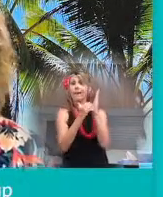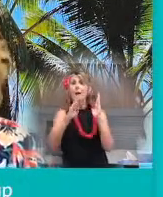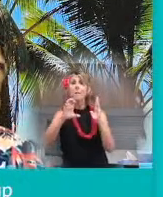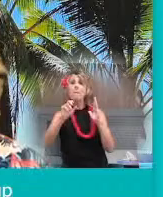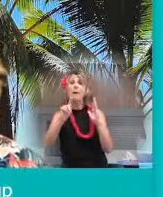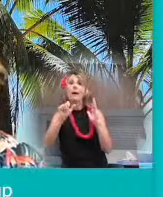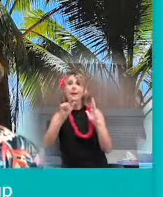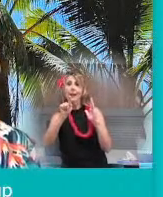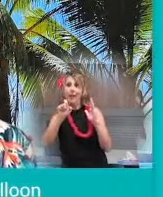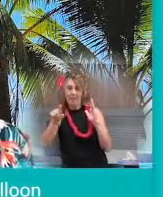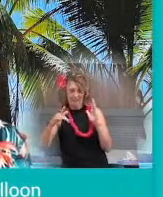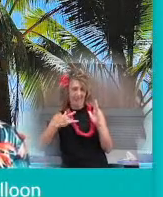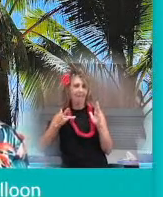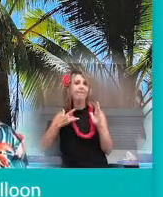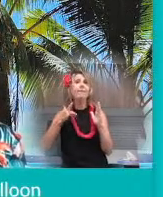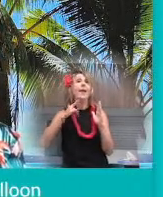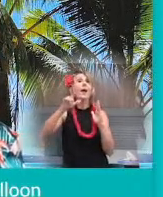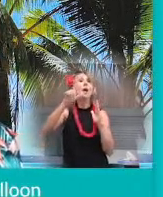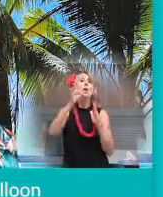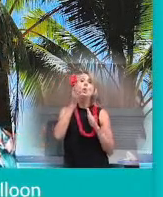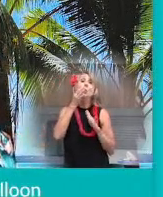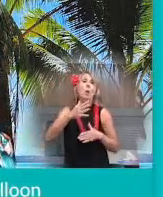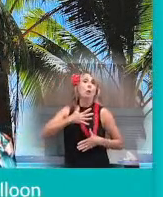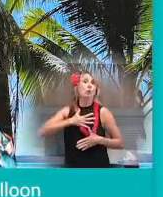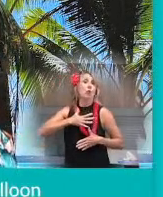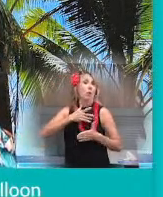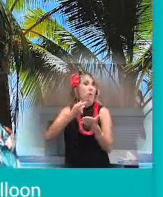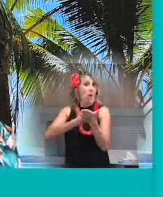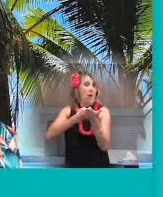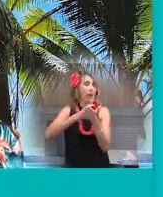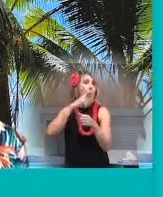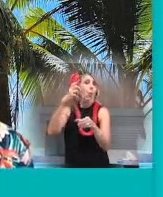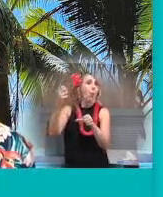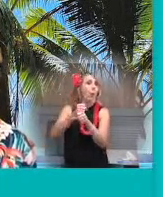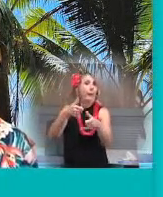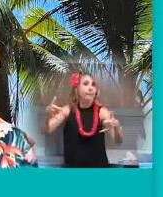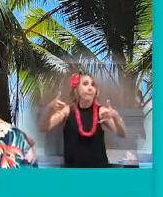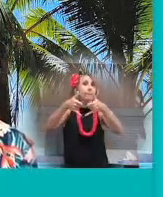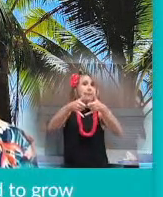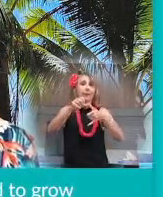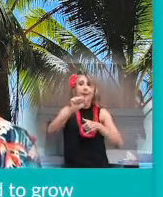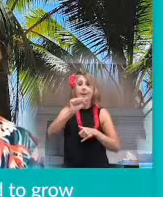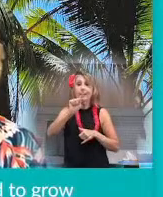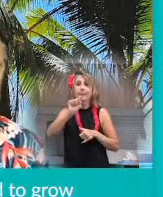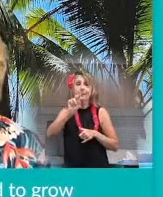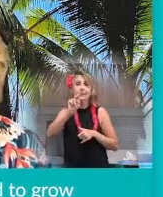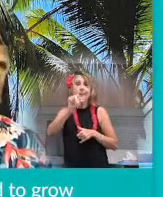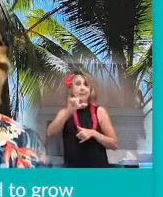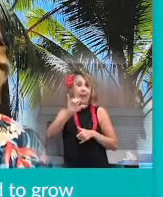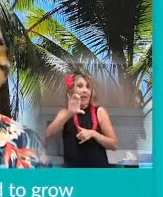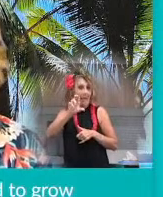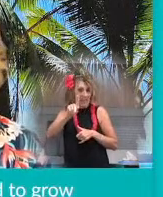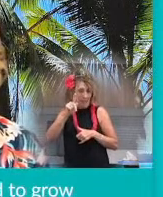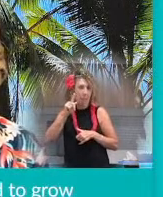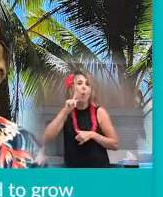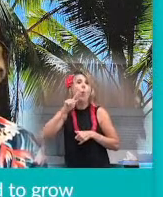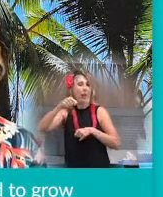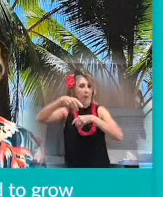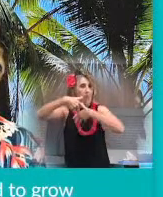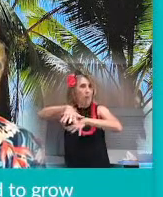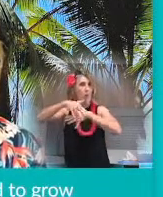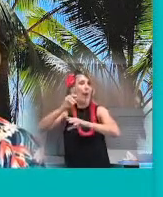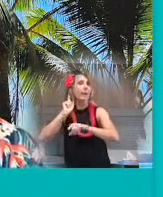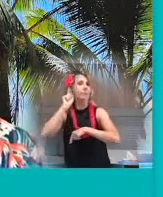the Stanley Cup, taking a ride in a hot air balloon, traveling to Hawaii to try yoga, learning to